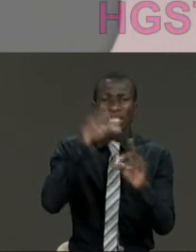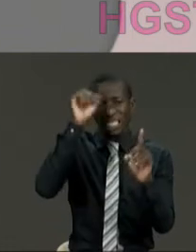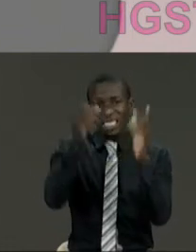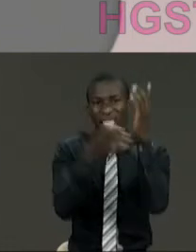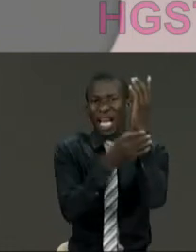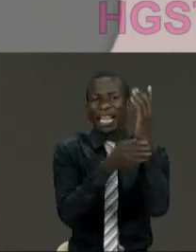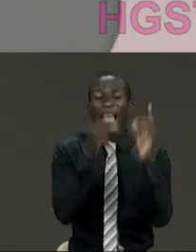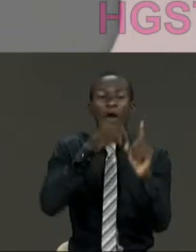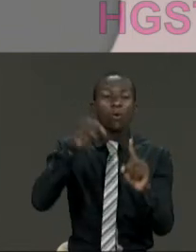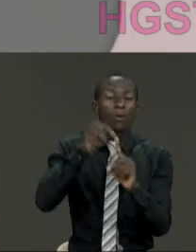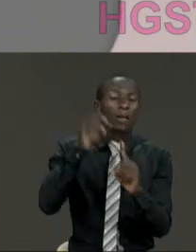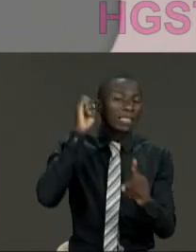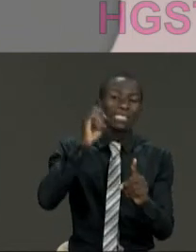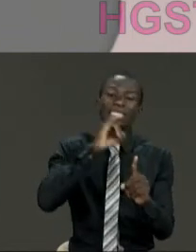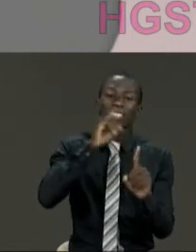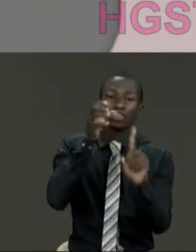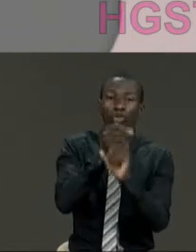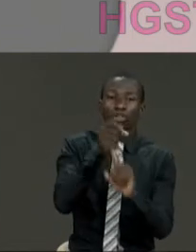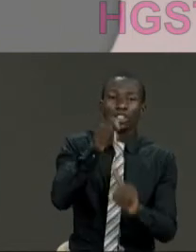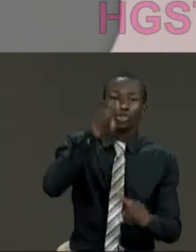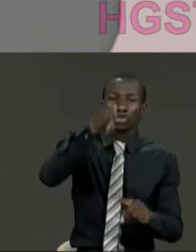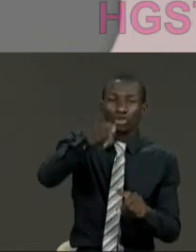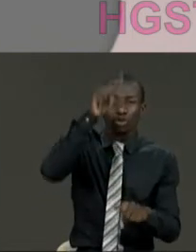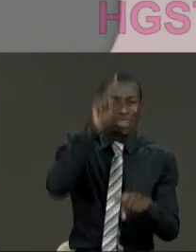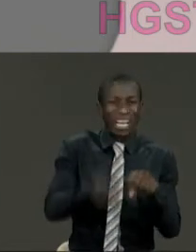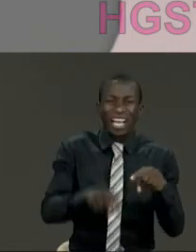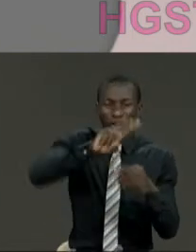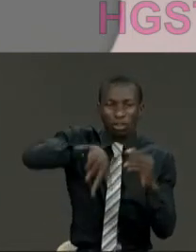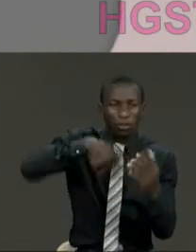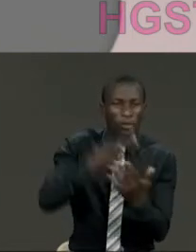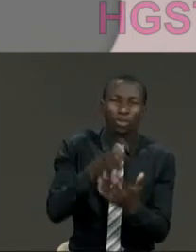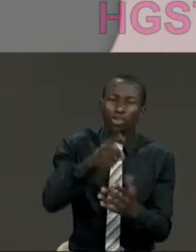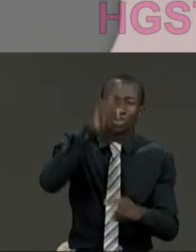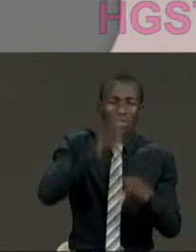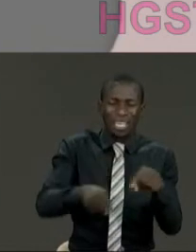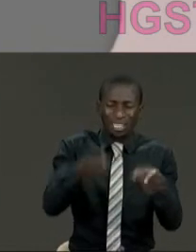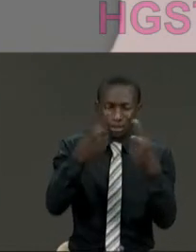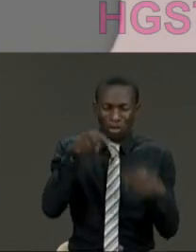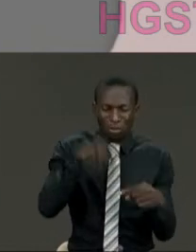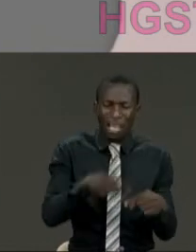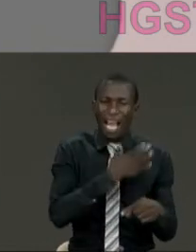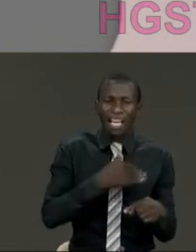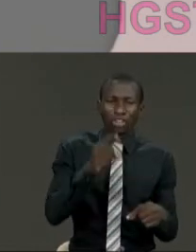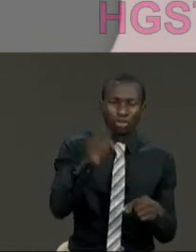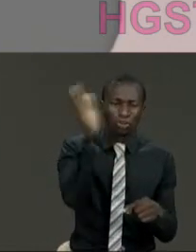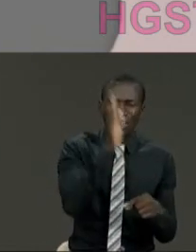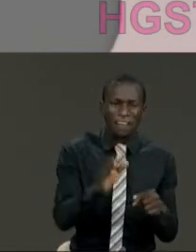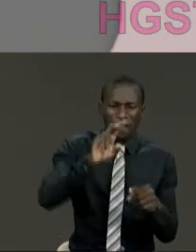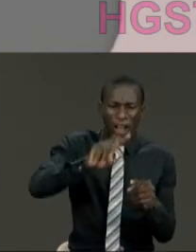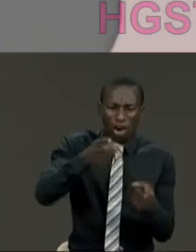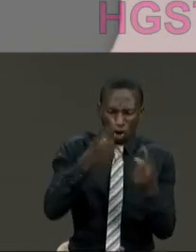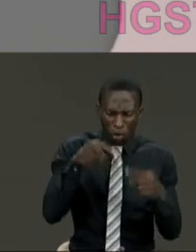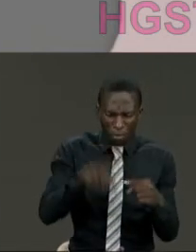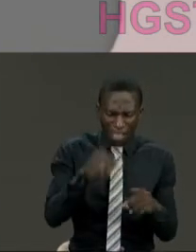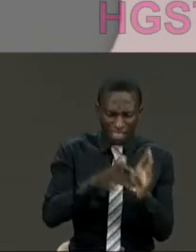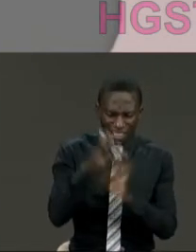you can't fall. You can't come down. And you will never come down in Jesus' name. You're going to pray and say,